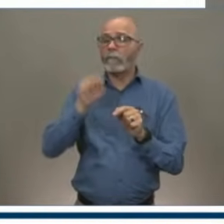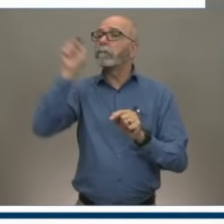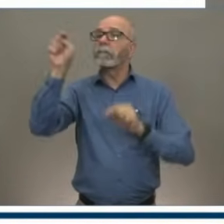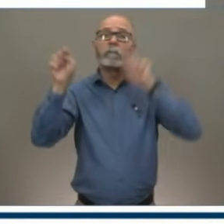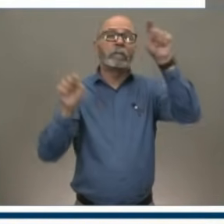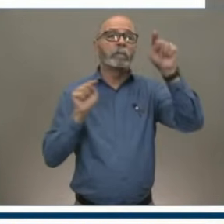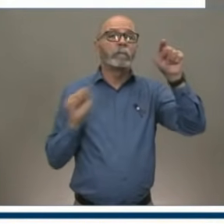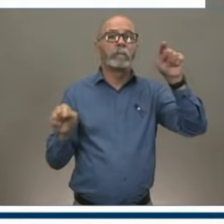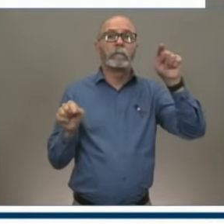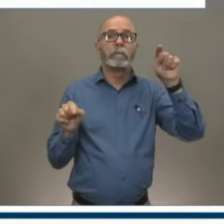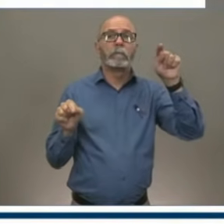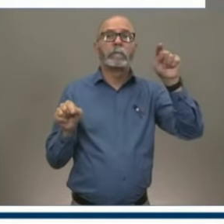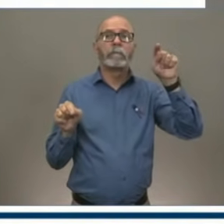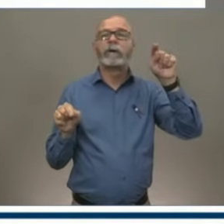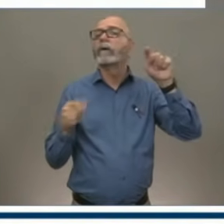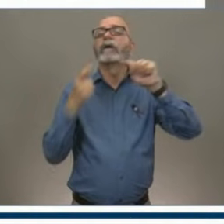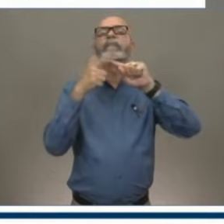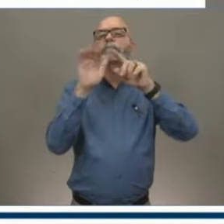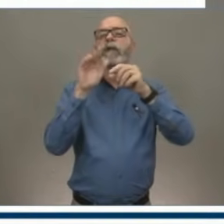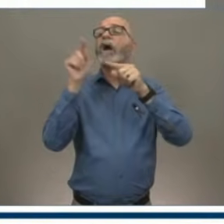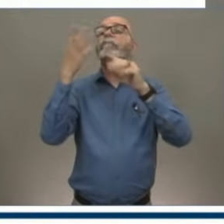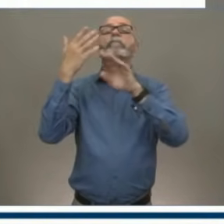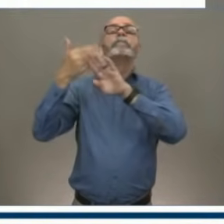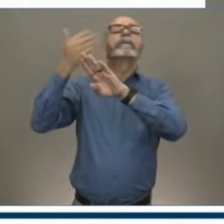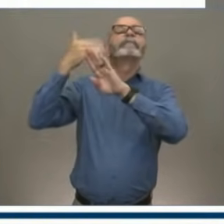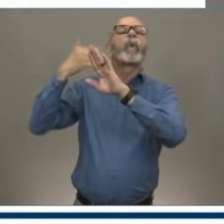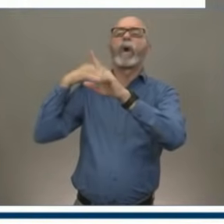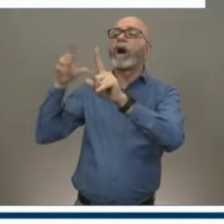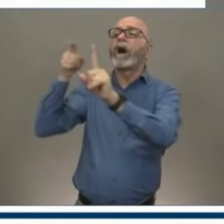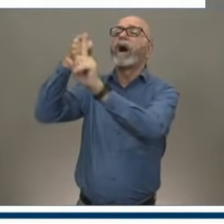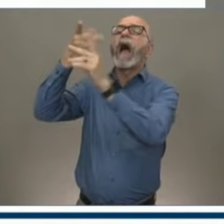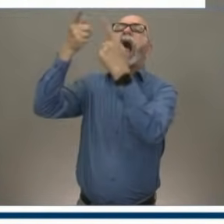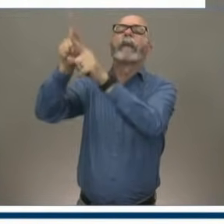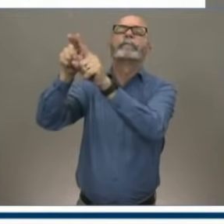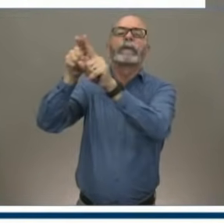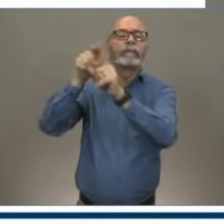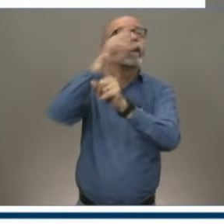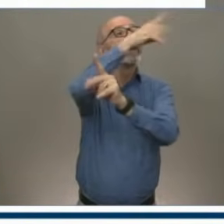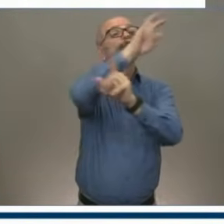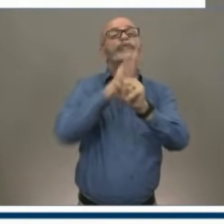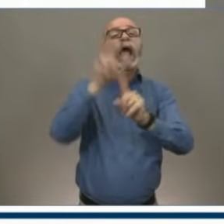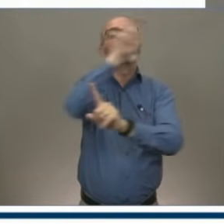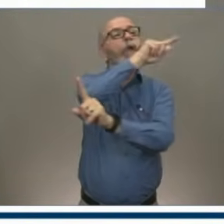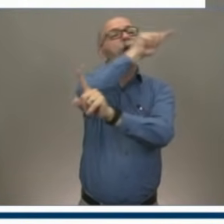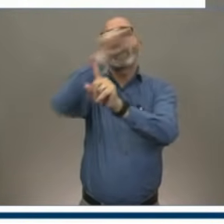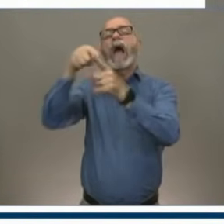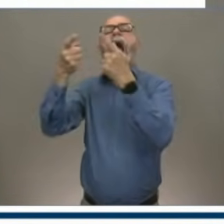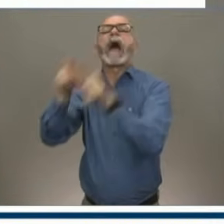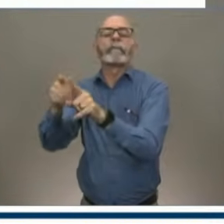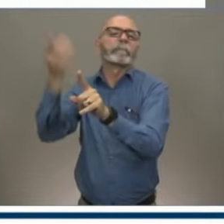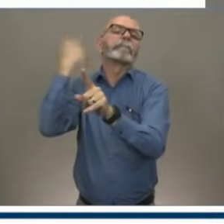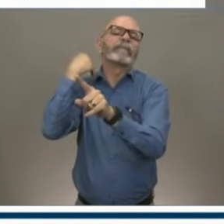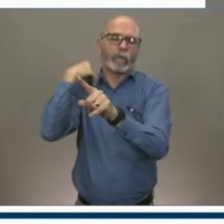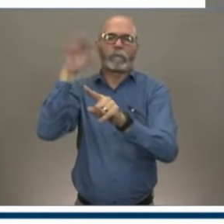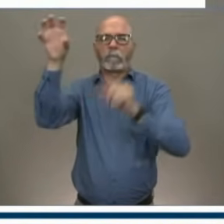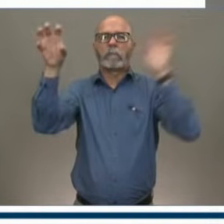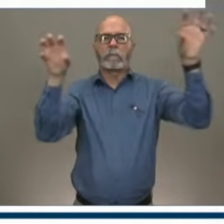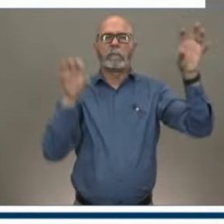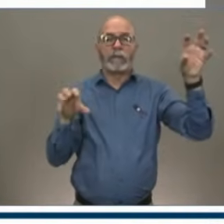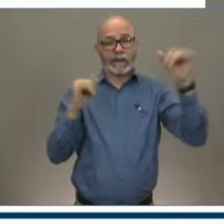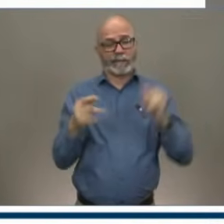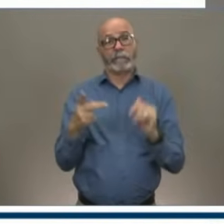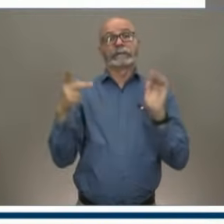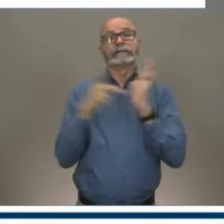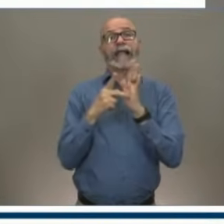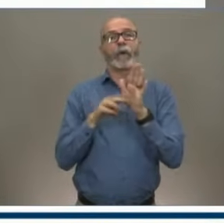known cases or to travel outside Nova Scotia. So far in the second wave, which is since October 1st, there have